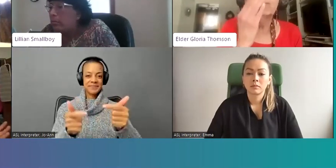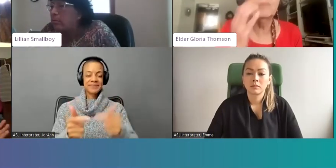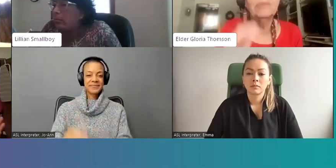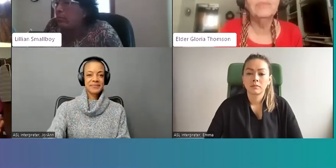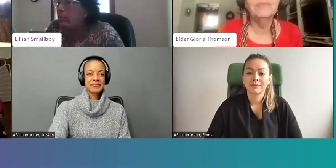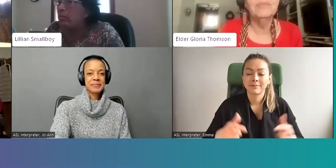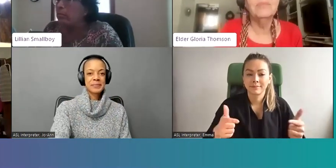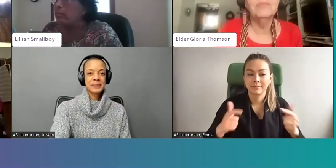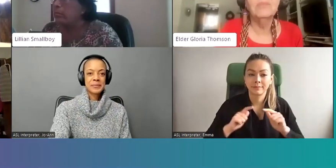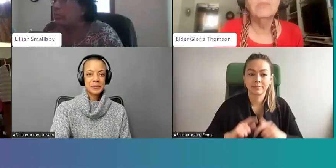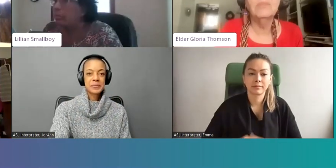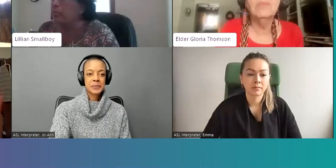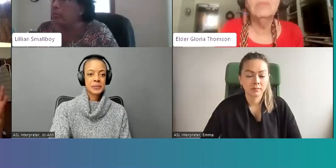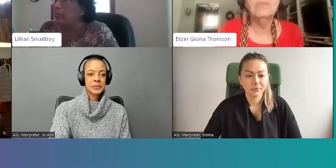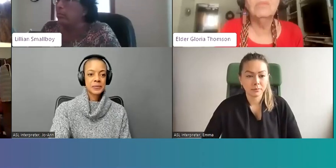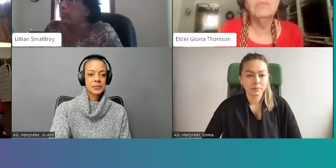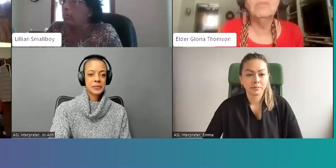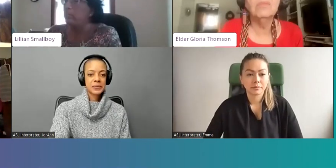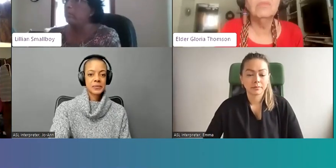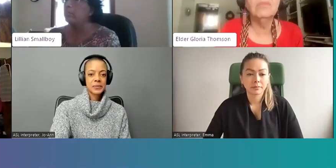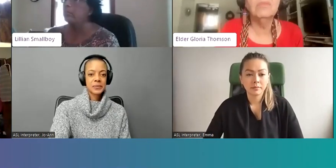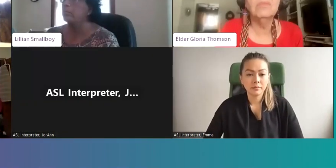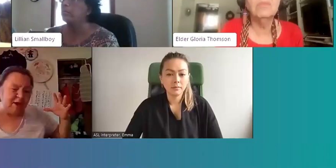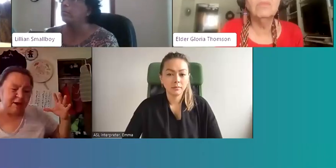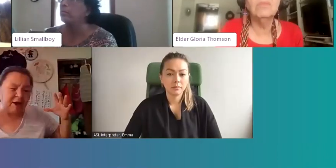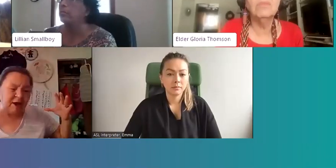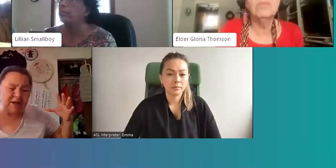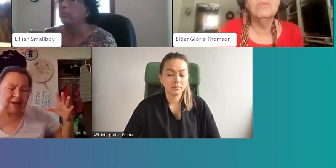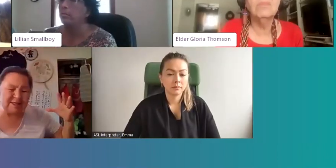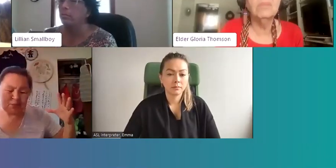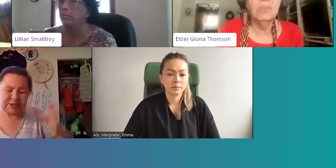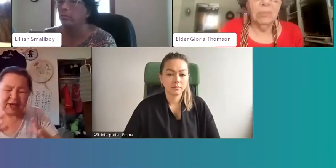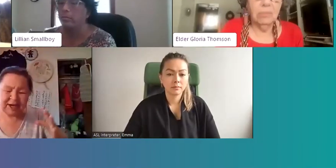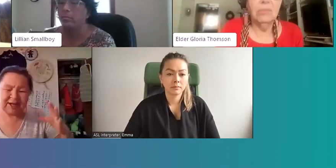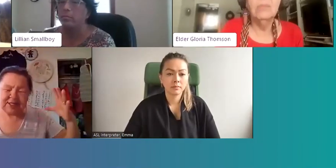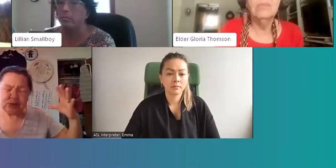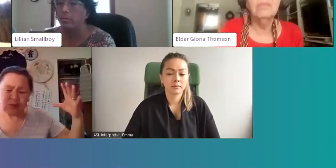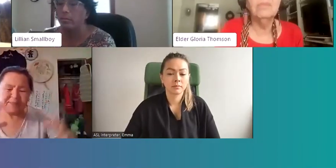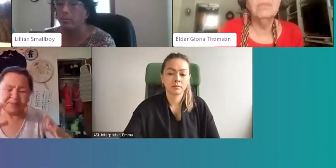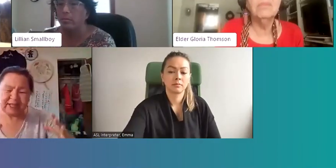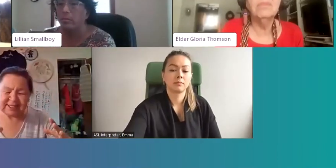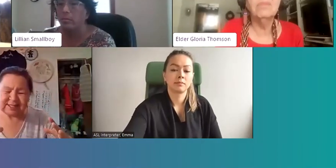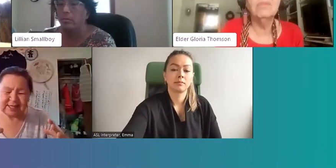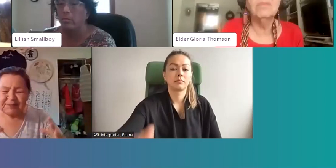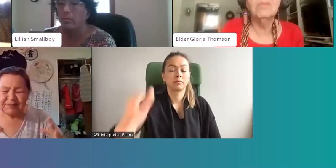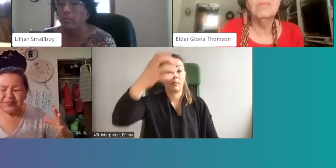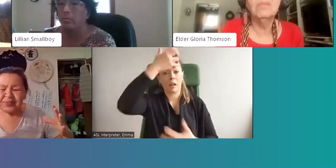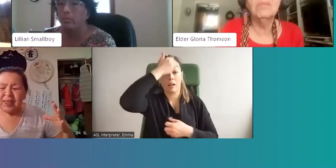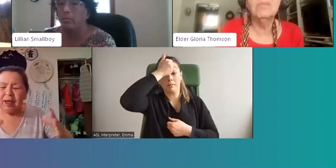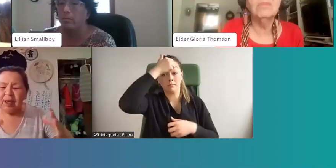everything, like, hey, when we got colonized, we got into one